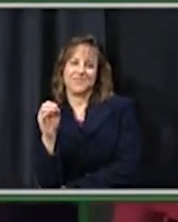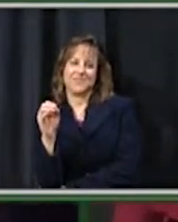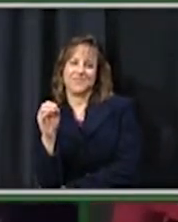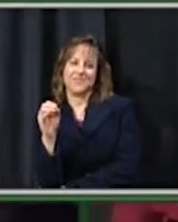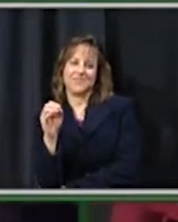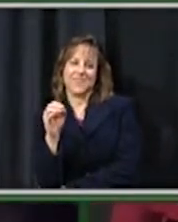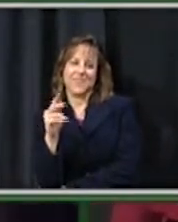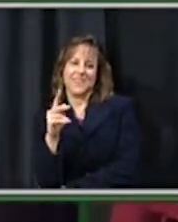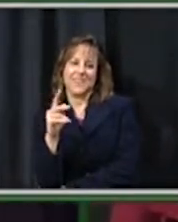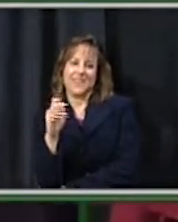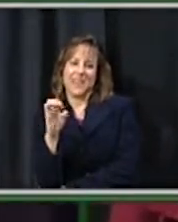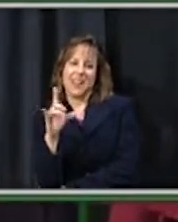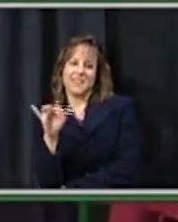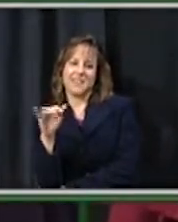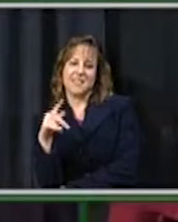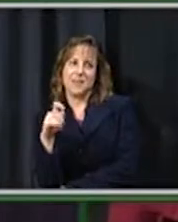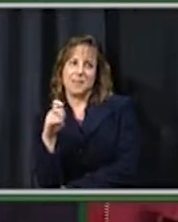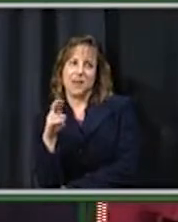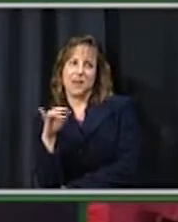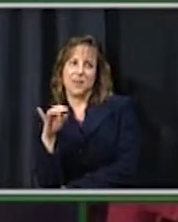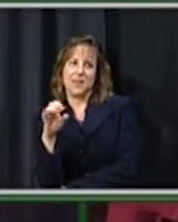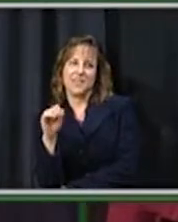Kelsey Pais.